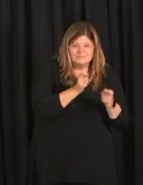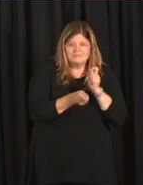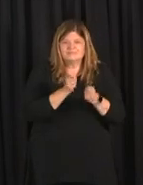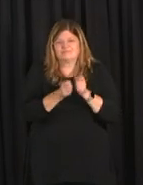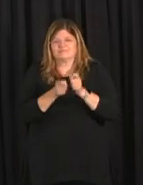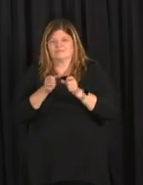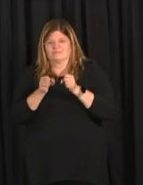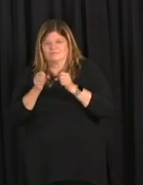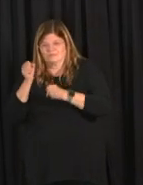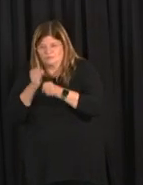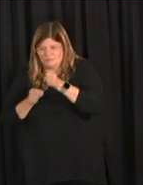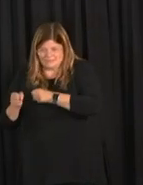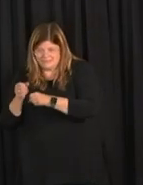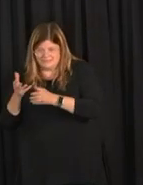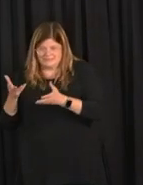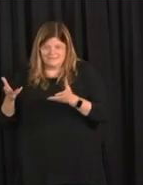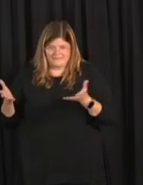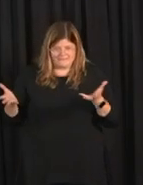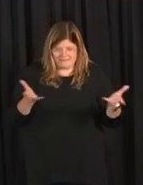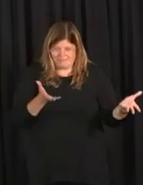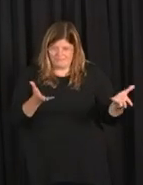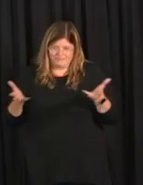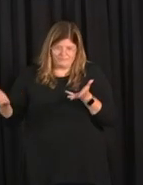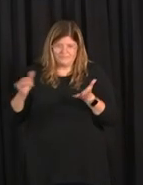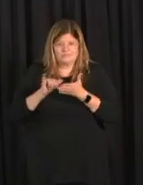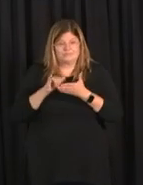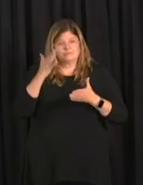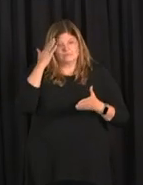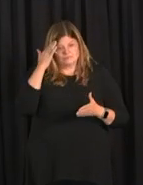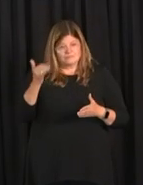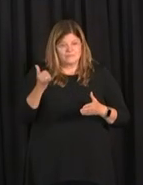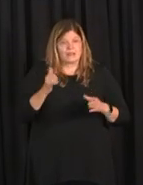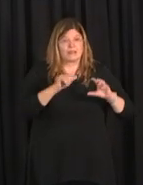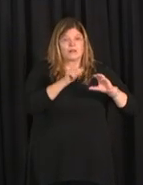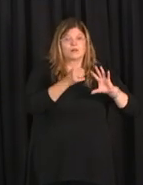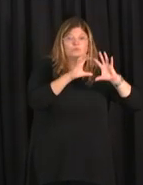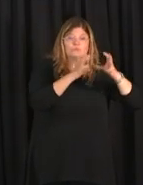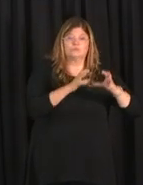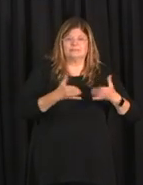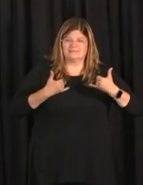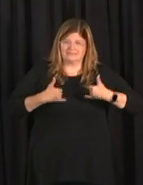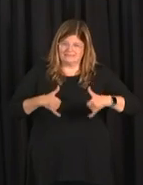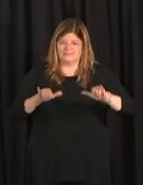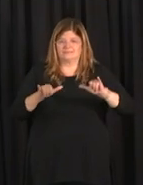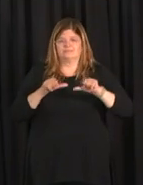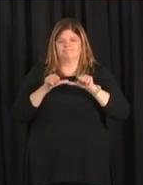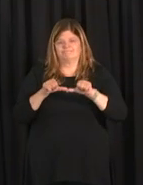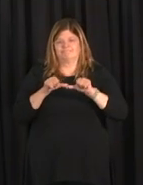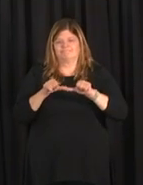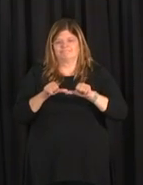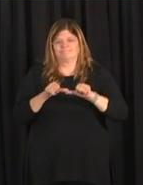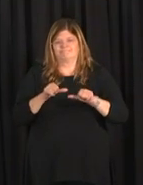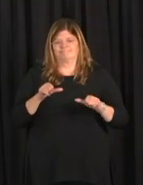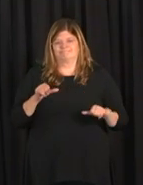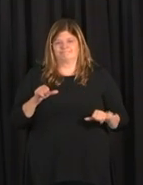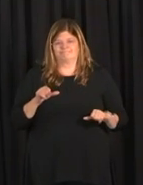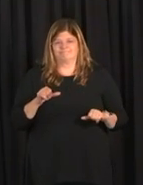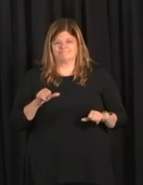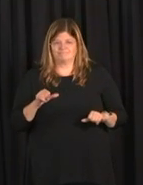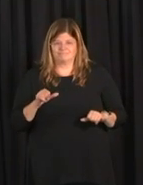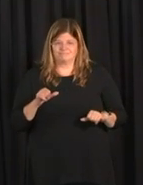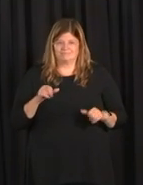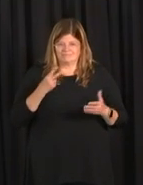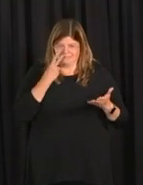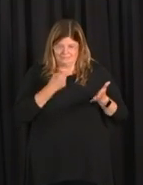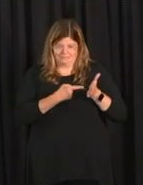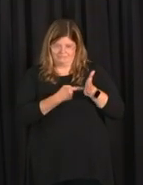or strategies that we have in place. So that's why those other categories will still remain relevant until we get into